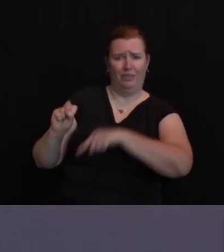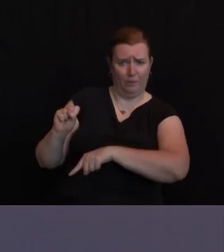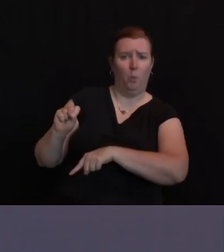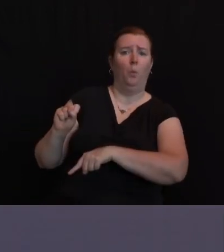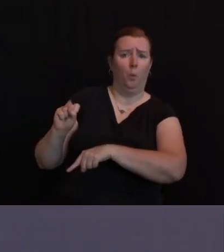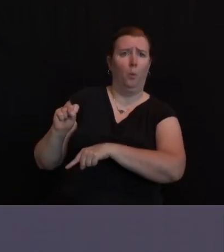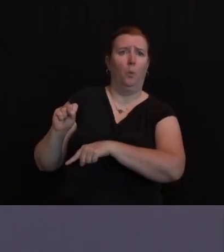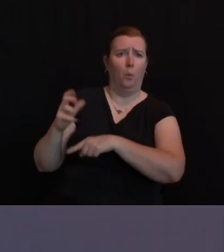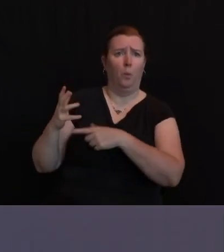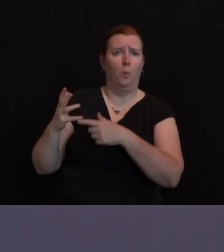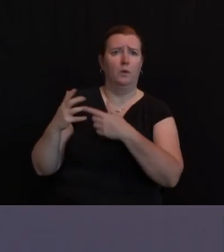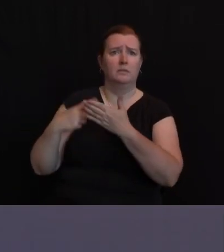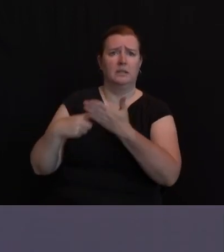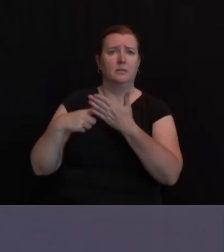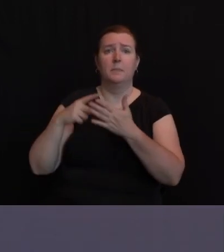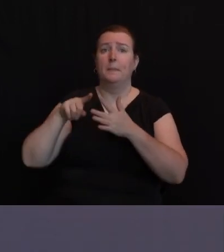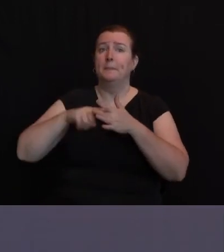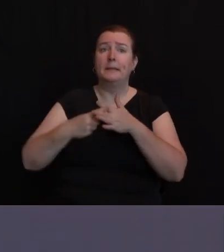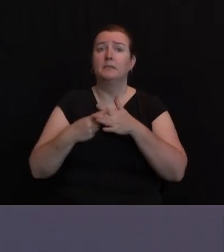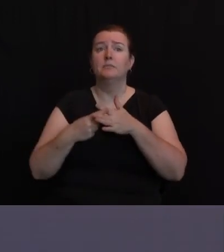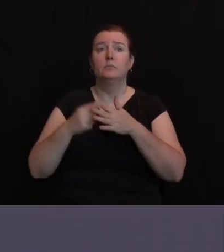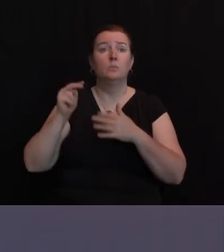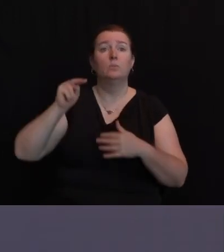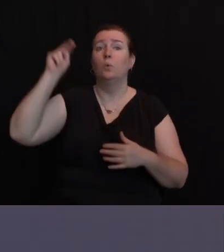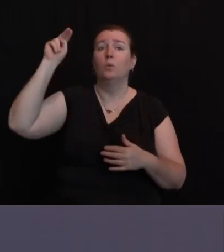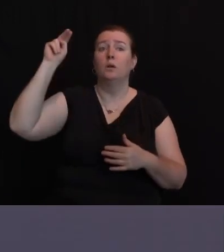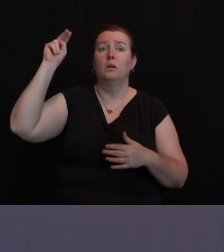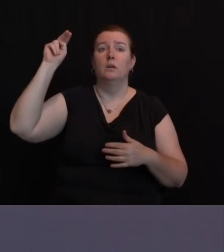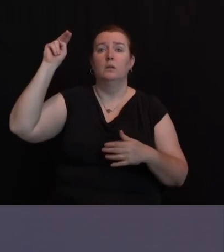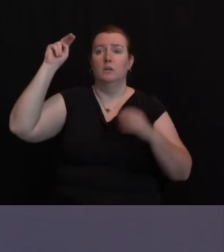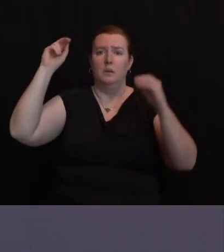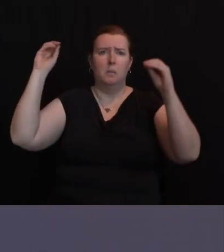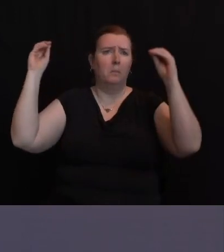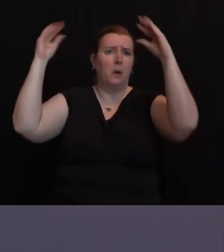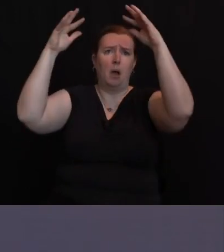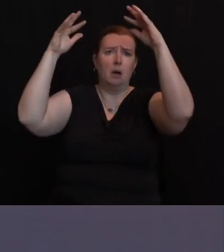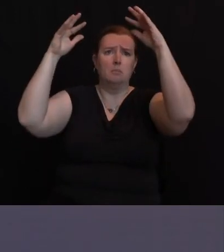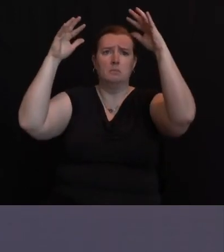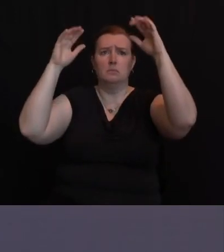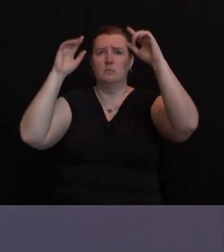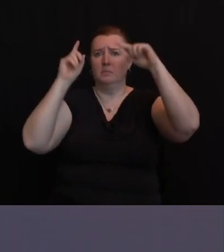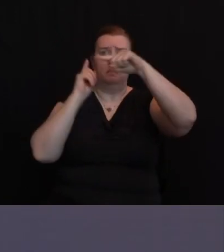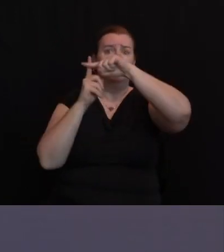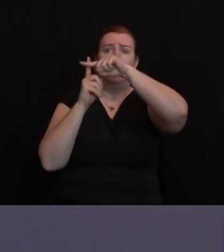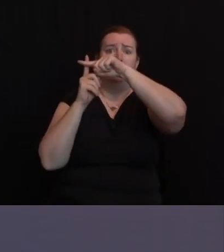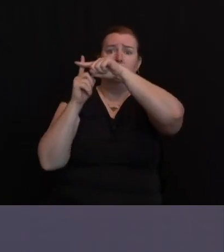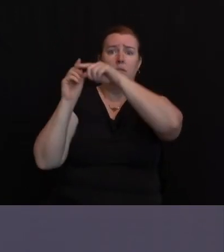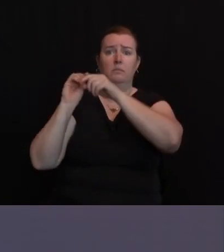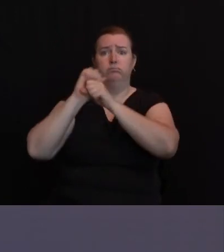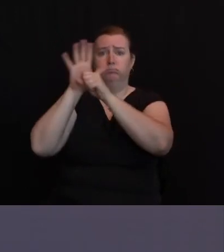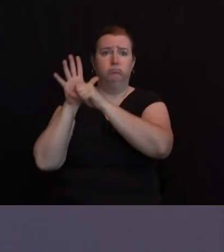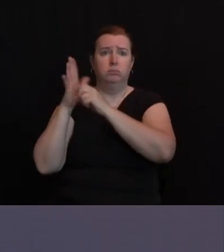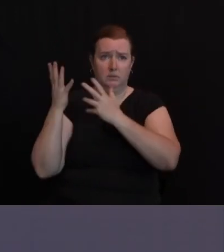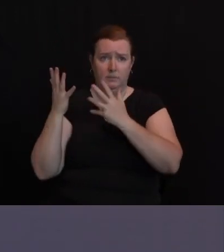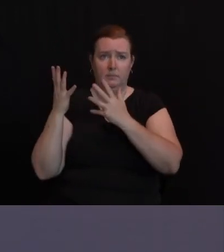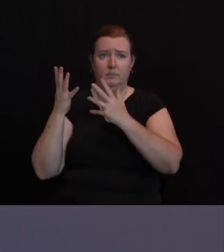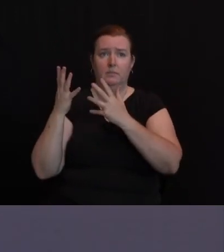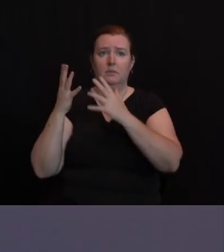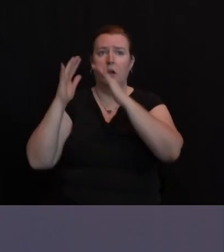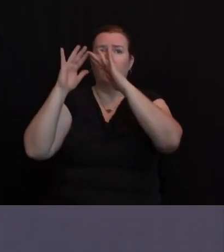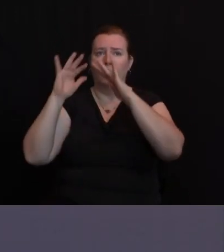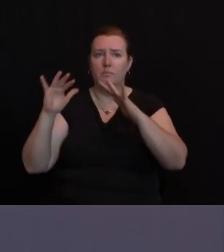discussion early on, because this thing was raging in Bergen County and then Essex and Hudson and spread to Passaic and